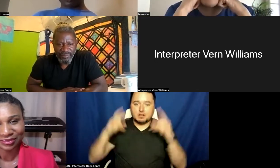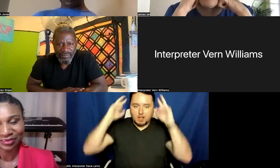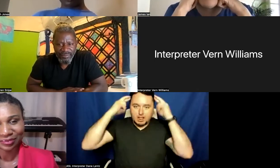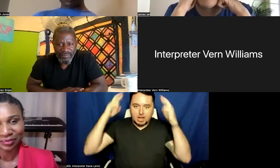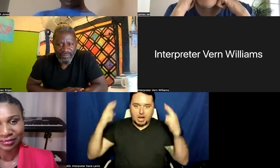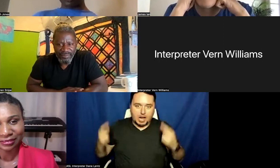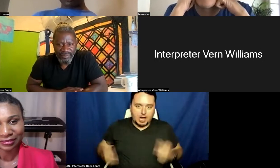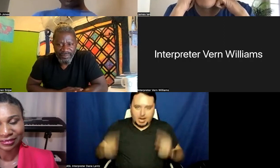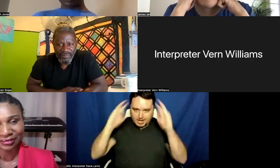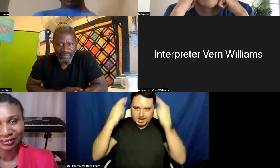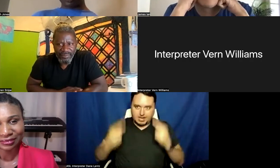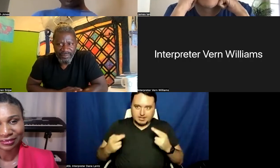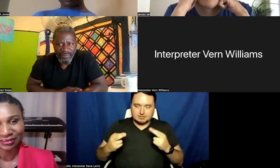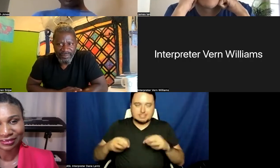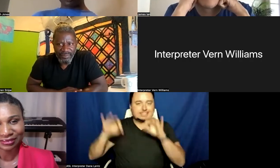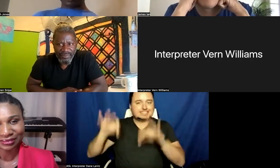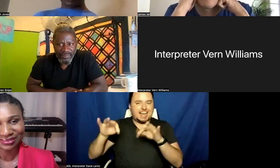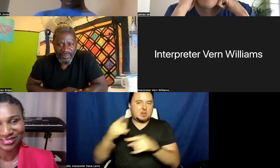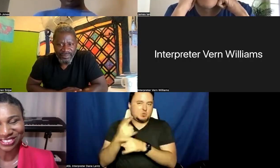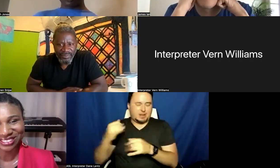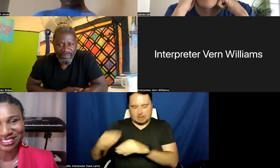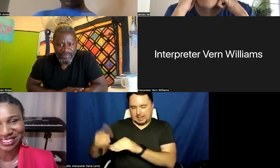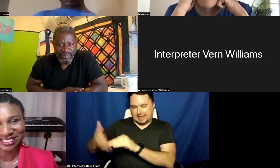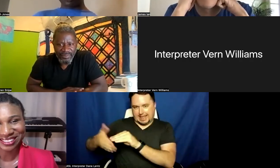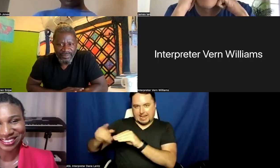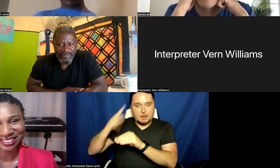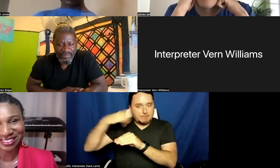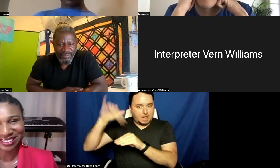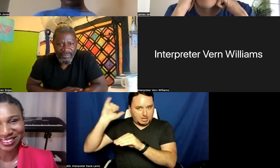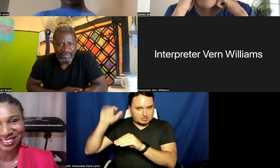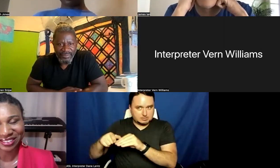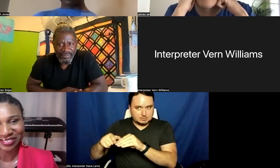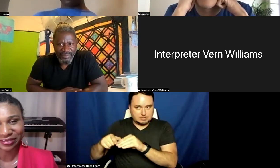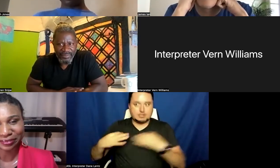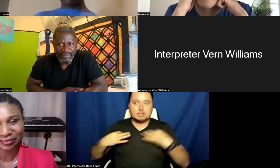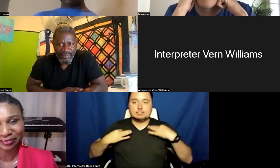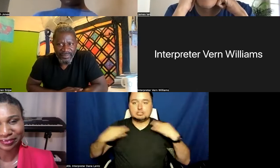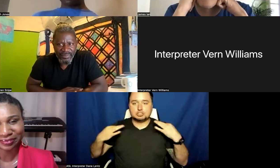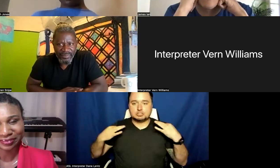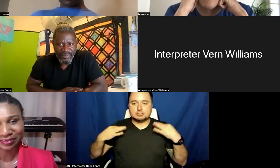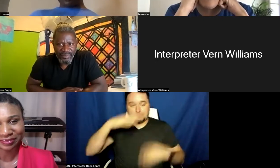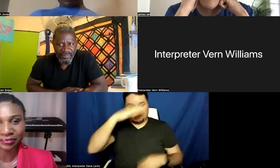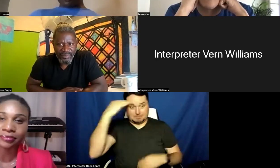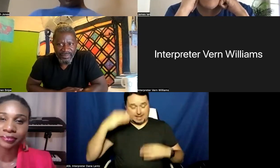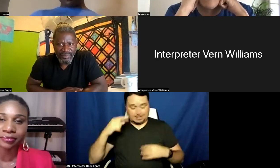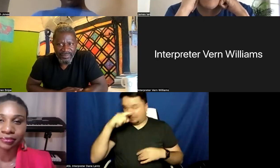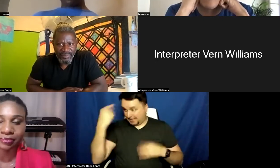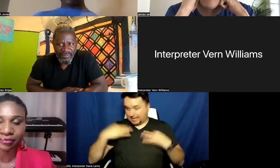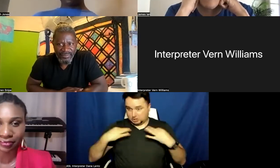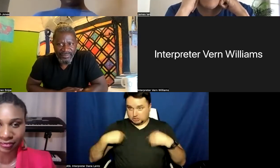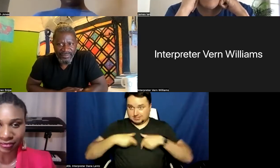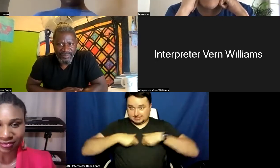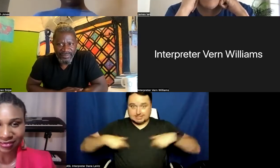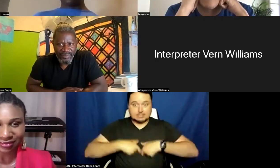They are dyed blonde at the end, and I am wearing a Black shirt that